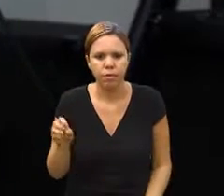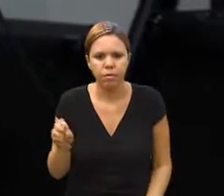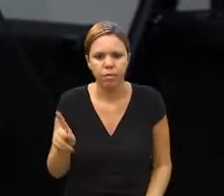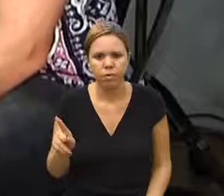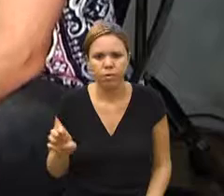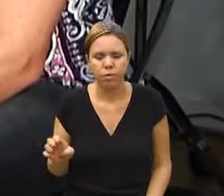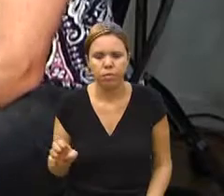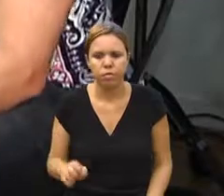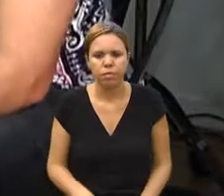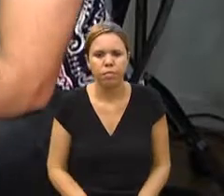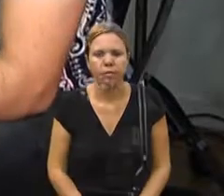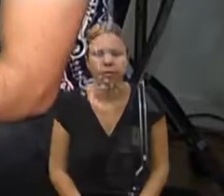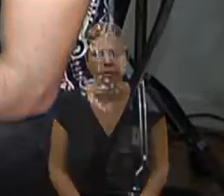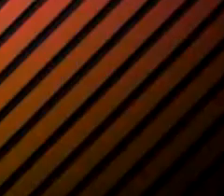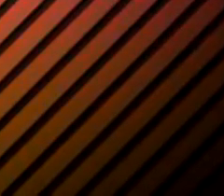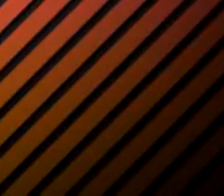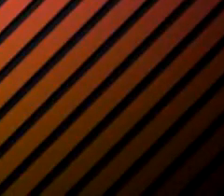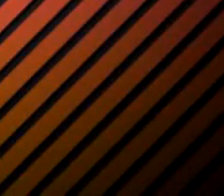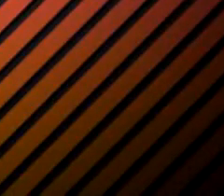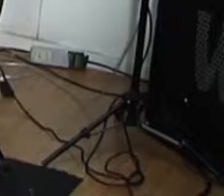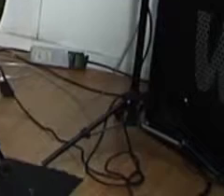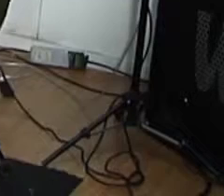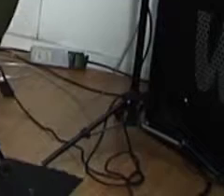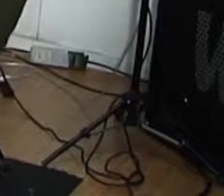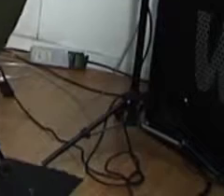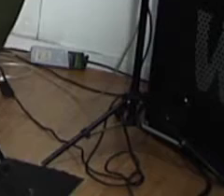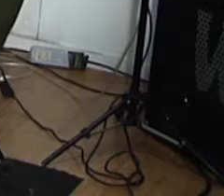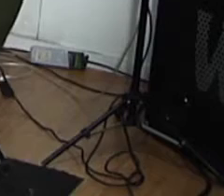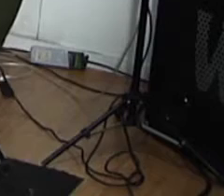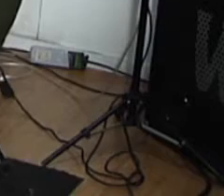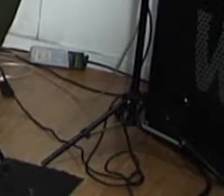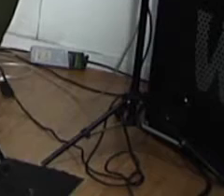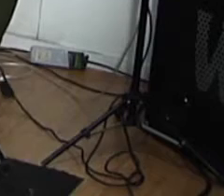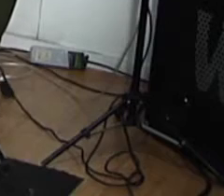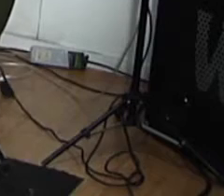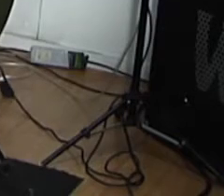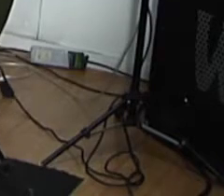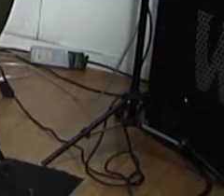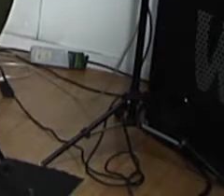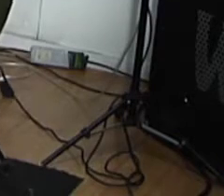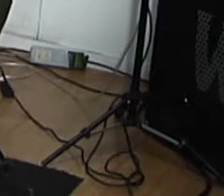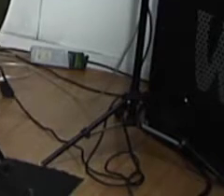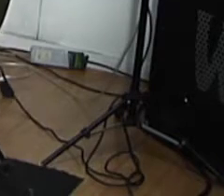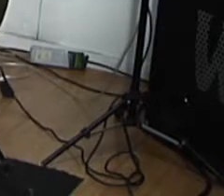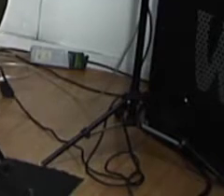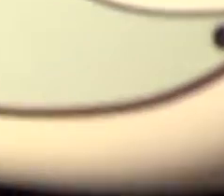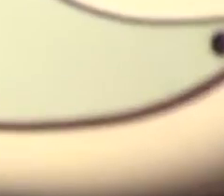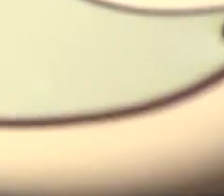do Prince. Vamos lá. I never meant to cause you any pain.